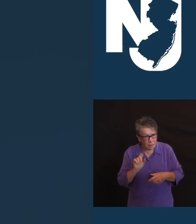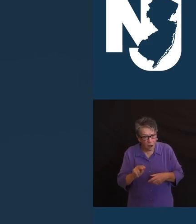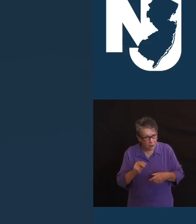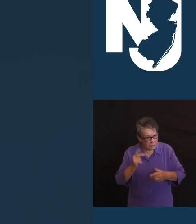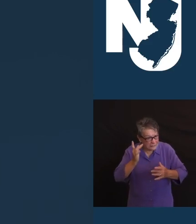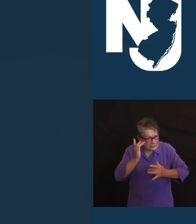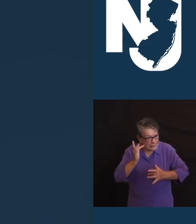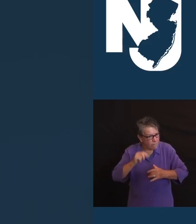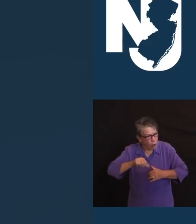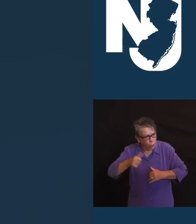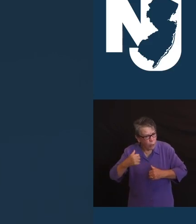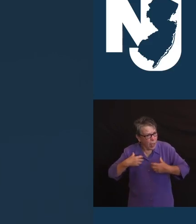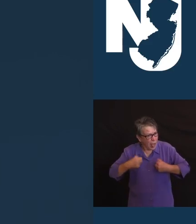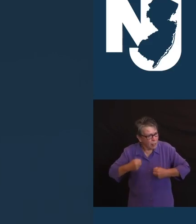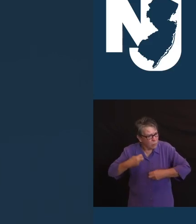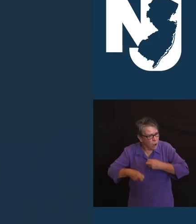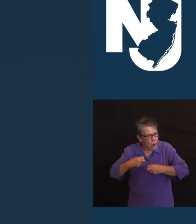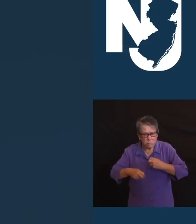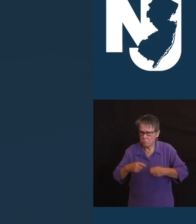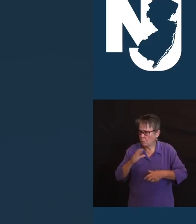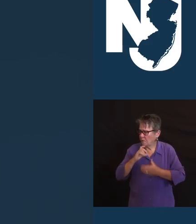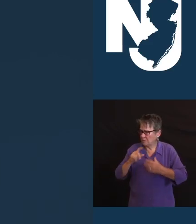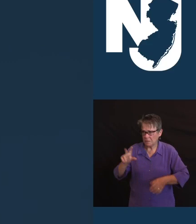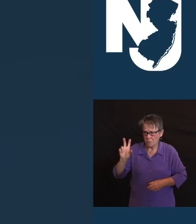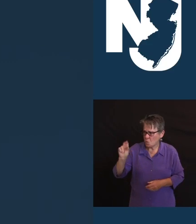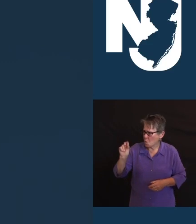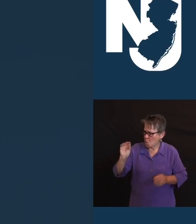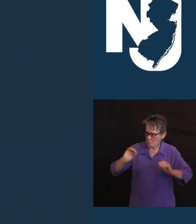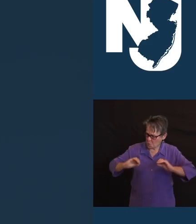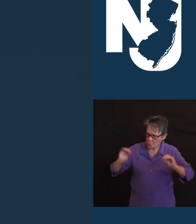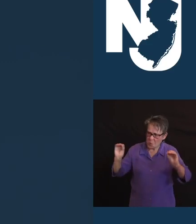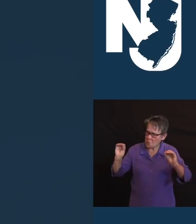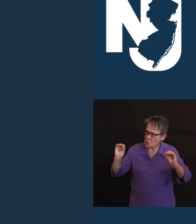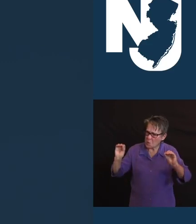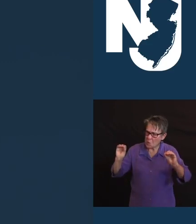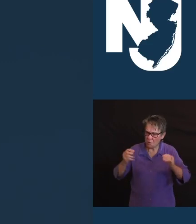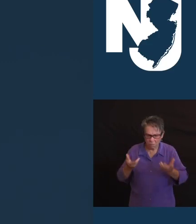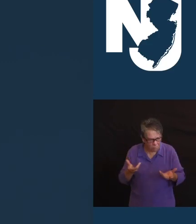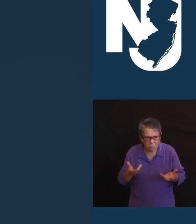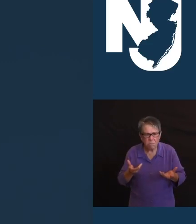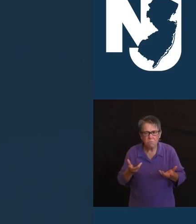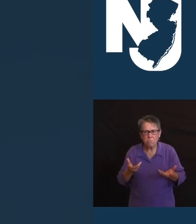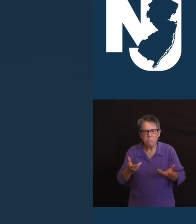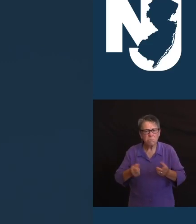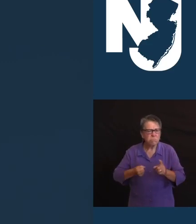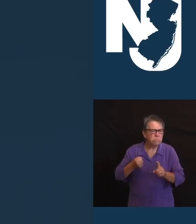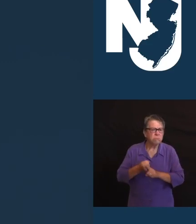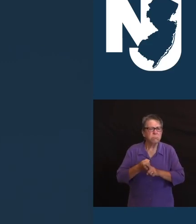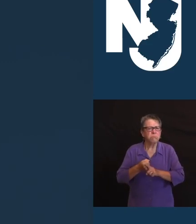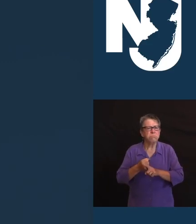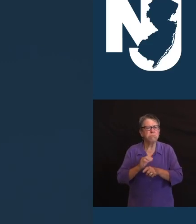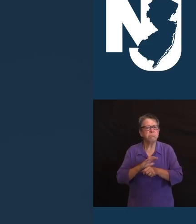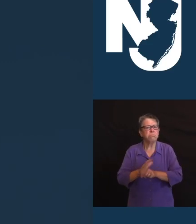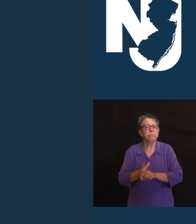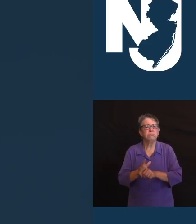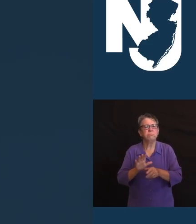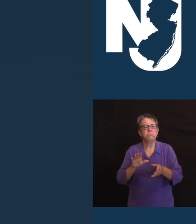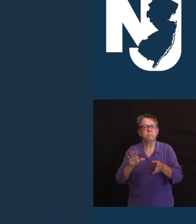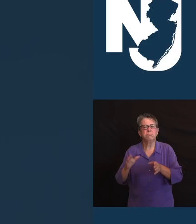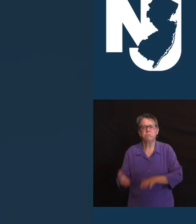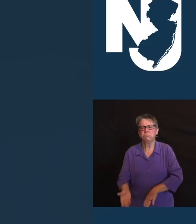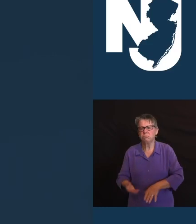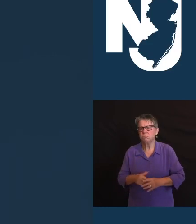Zoe and Zeth, along with numerous other family members across the country, several of whom, by the way, also work in healthcare. Our hearts go